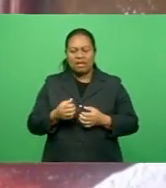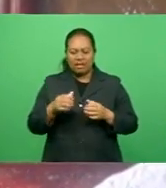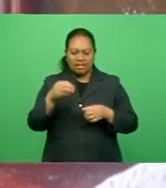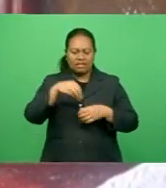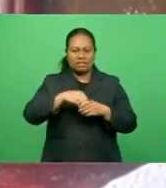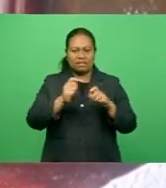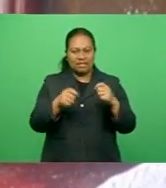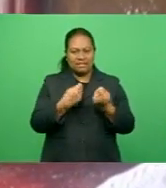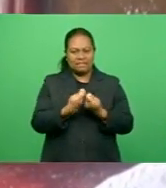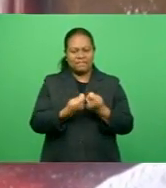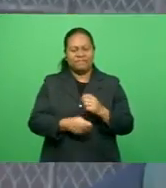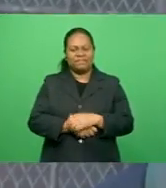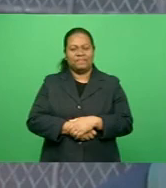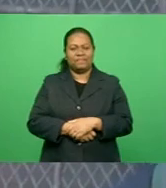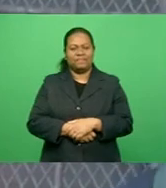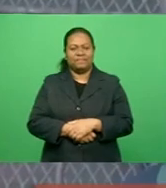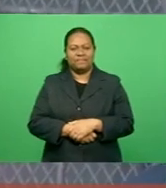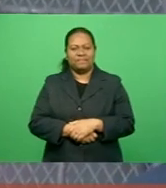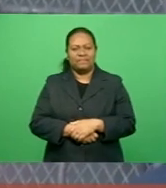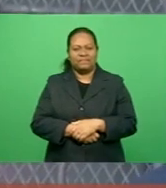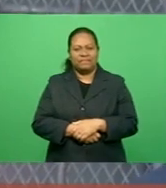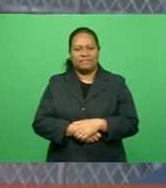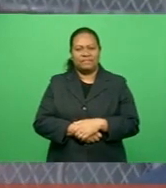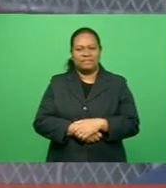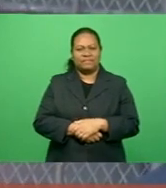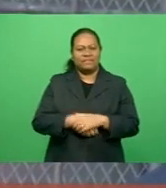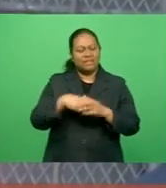think that Nandronga